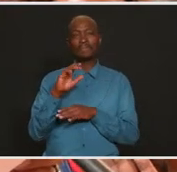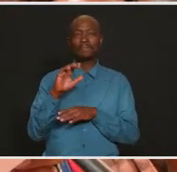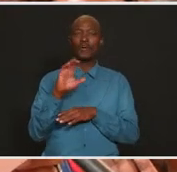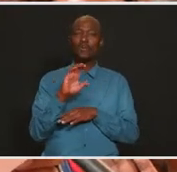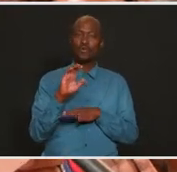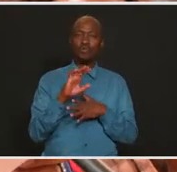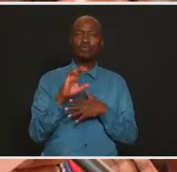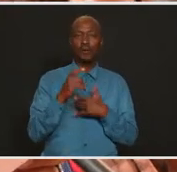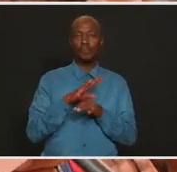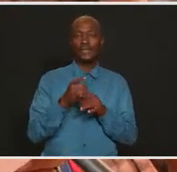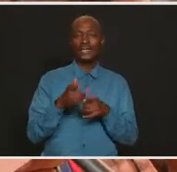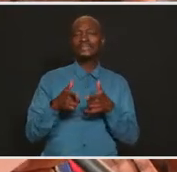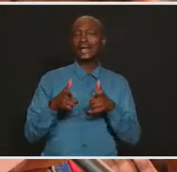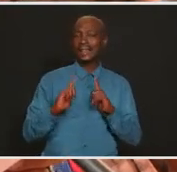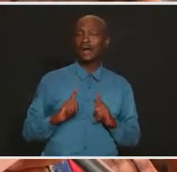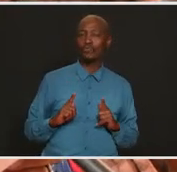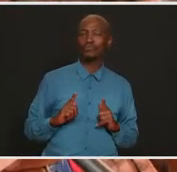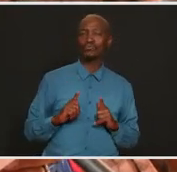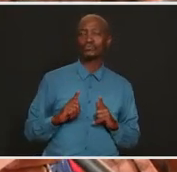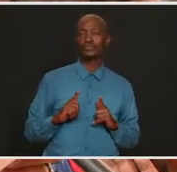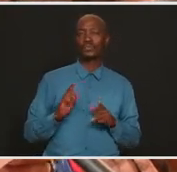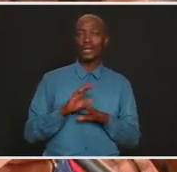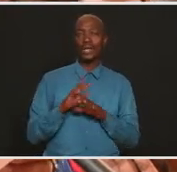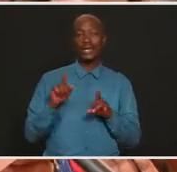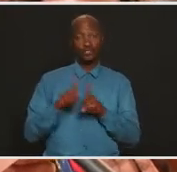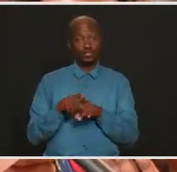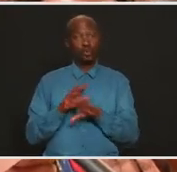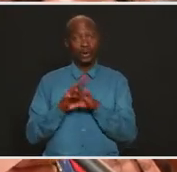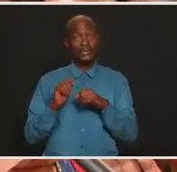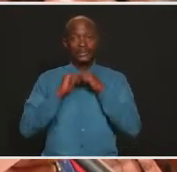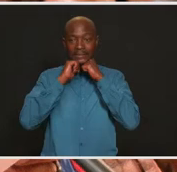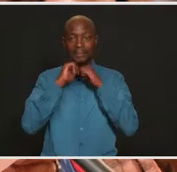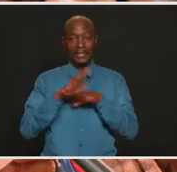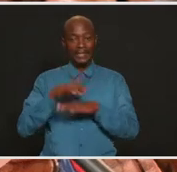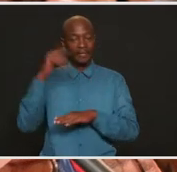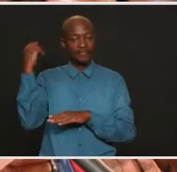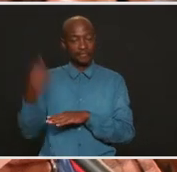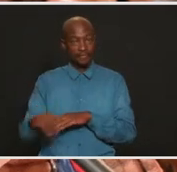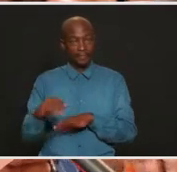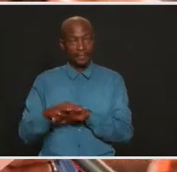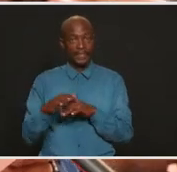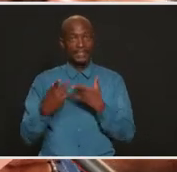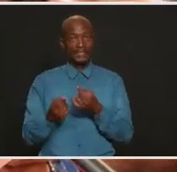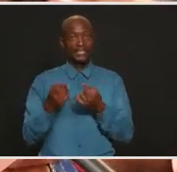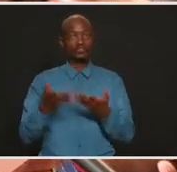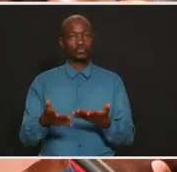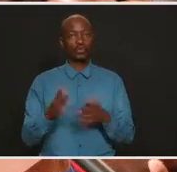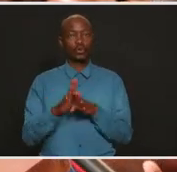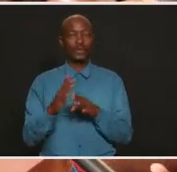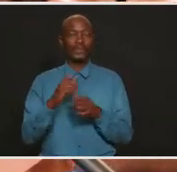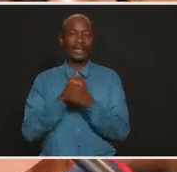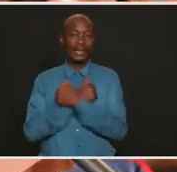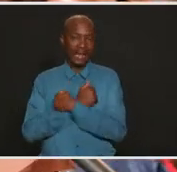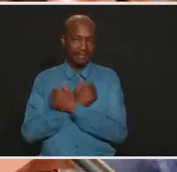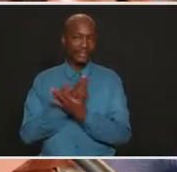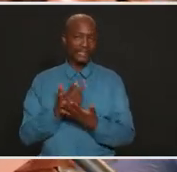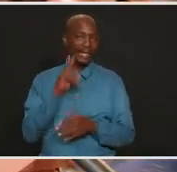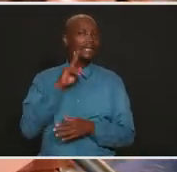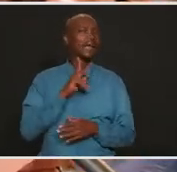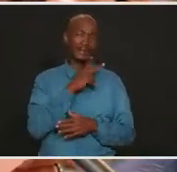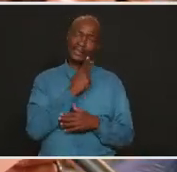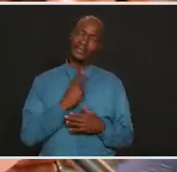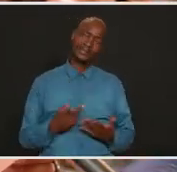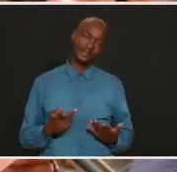permissible as long as the parent carrying out the corporal punishment does so with loving kindness